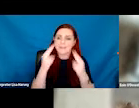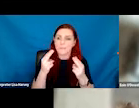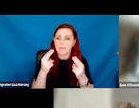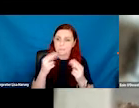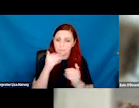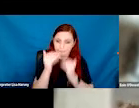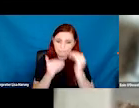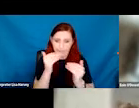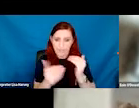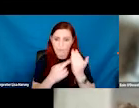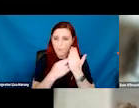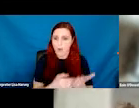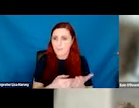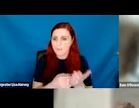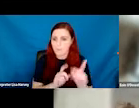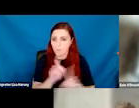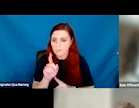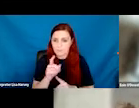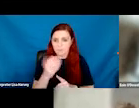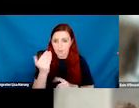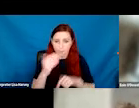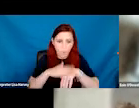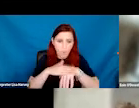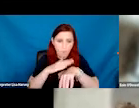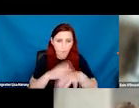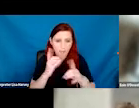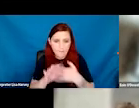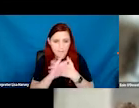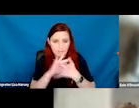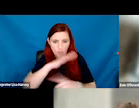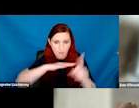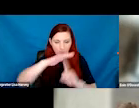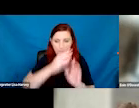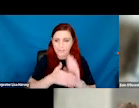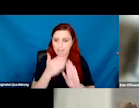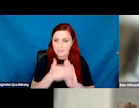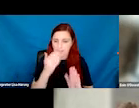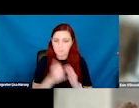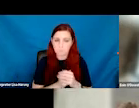our requirements of access and use and of health and safety in and around our buildings.